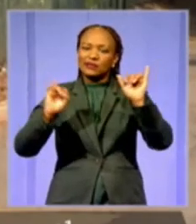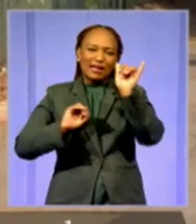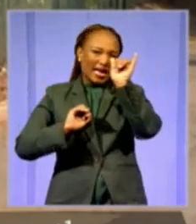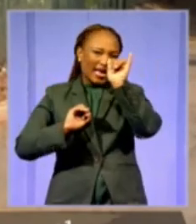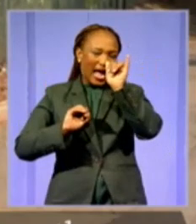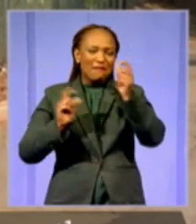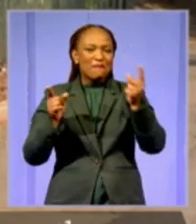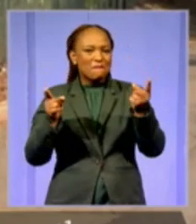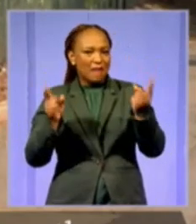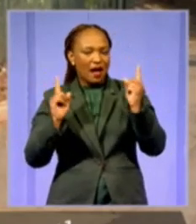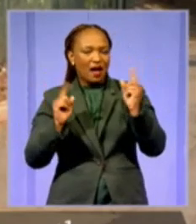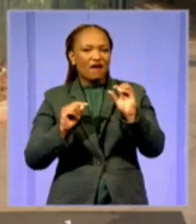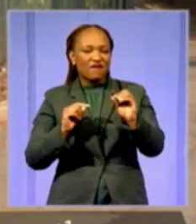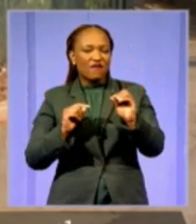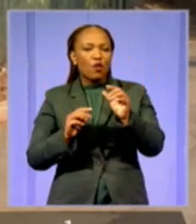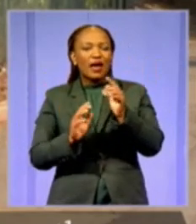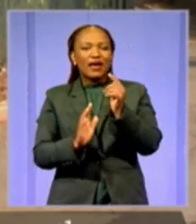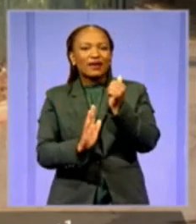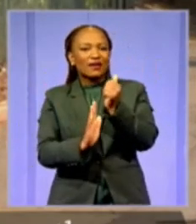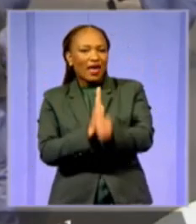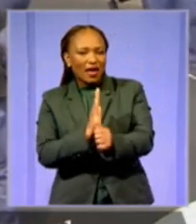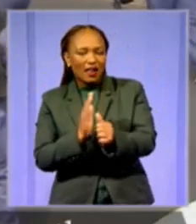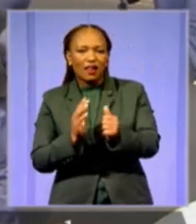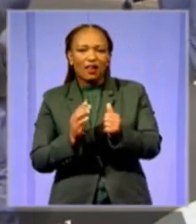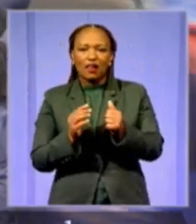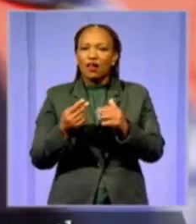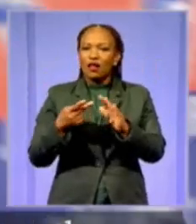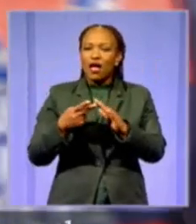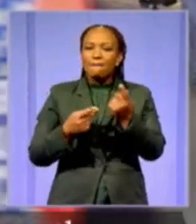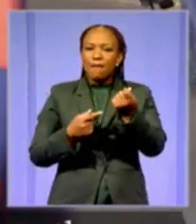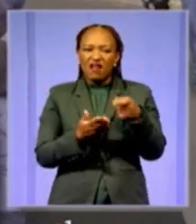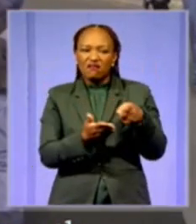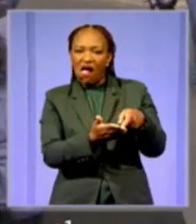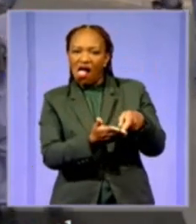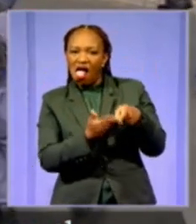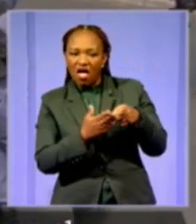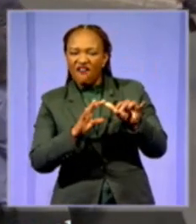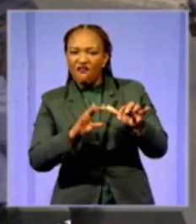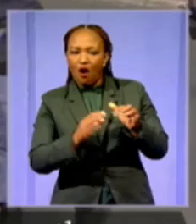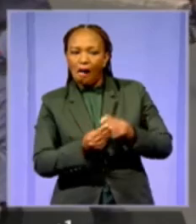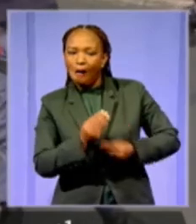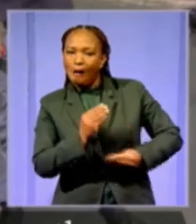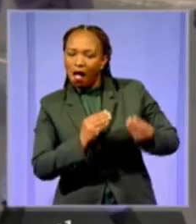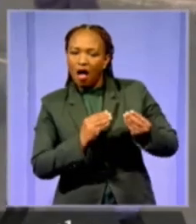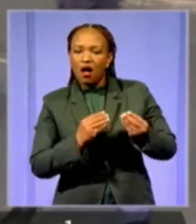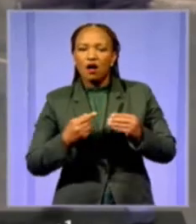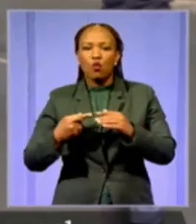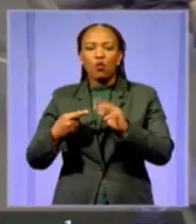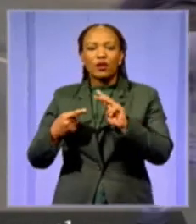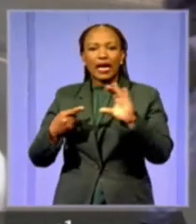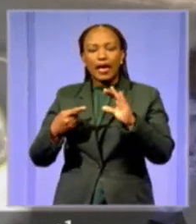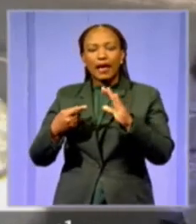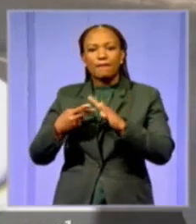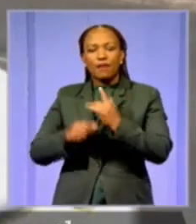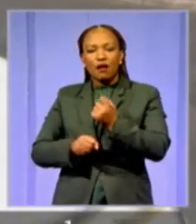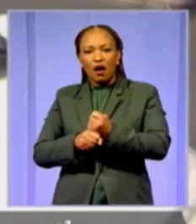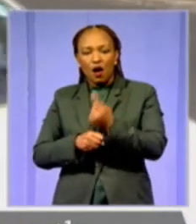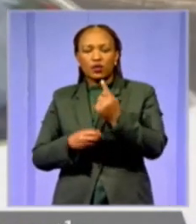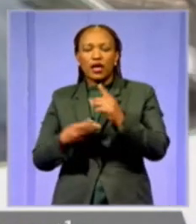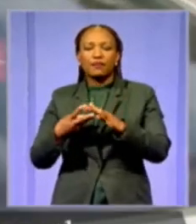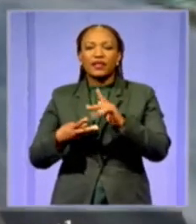masisi go tshwana le polao, go batla madi ka matshosetsi le tshotlakako kwa Western Cape, Gauteng, KwaZulu-Natal